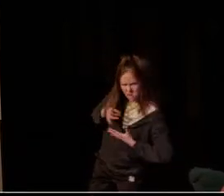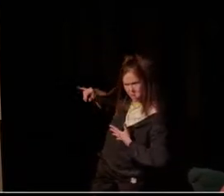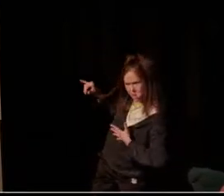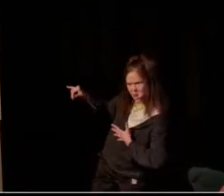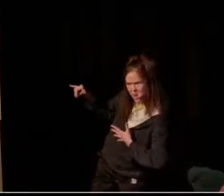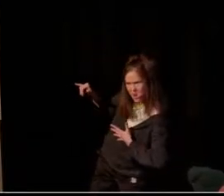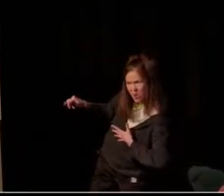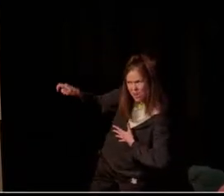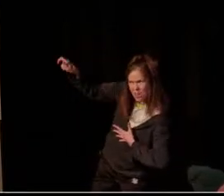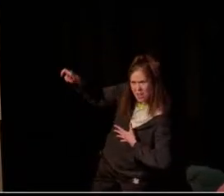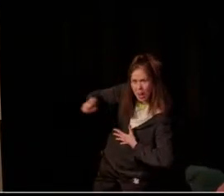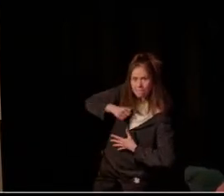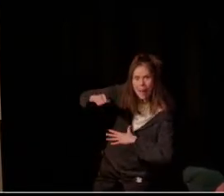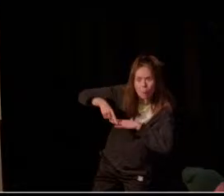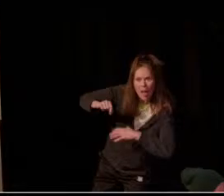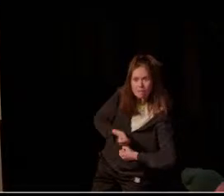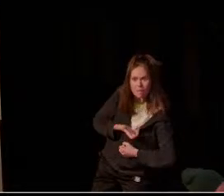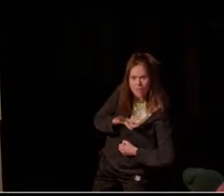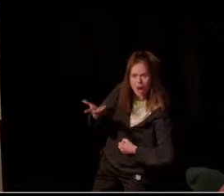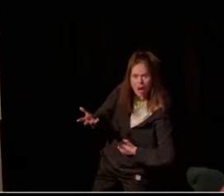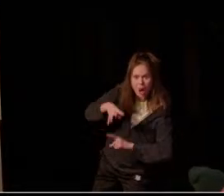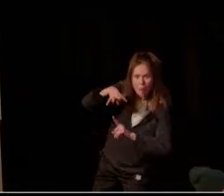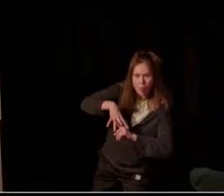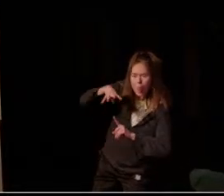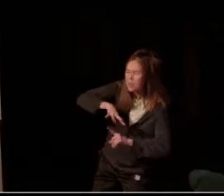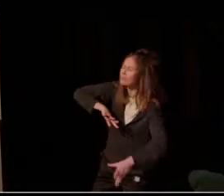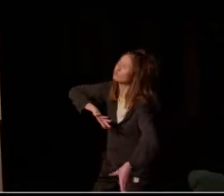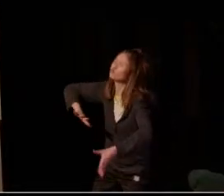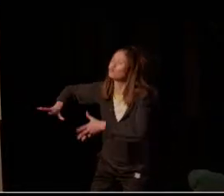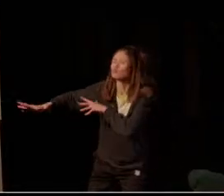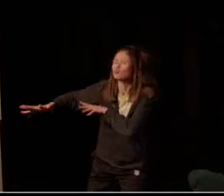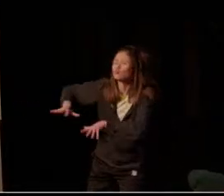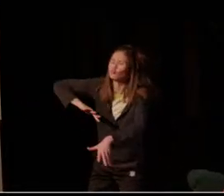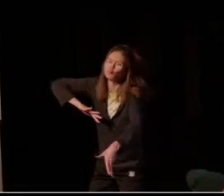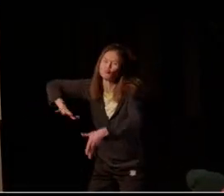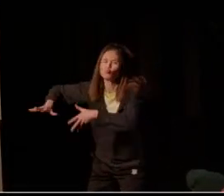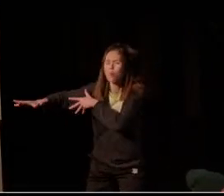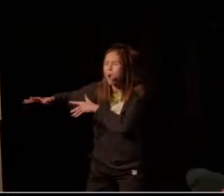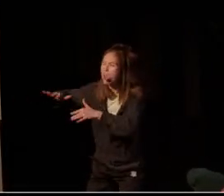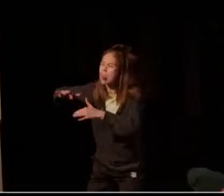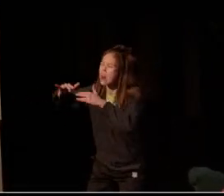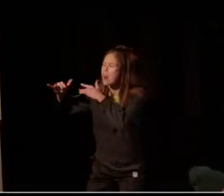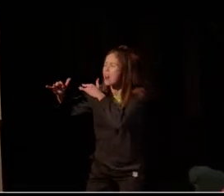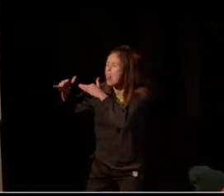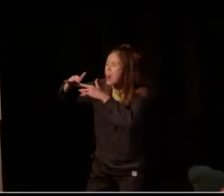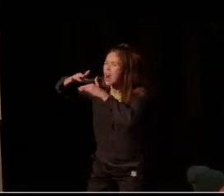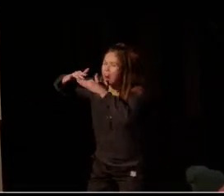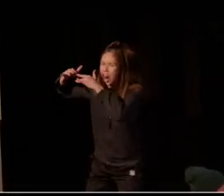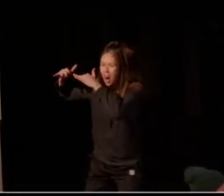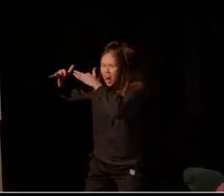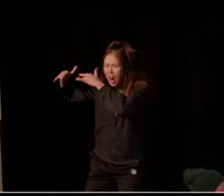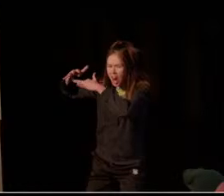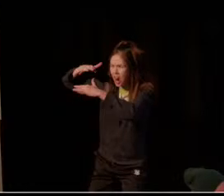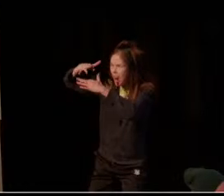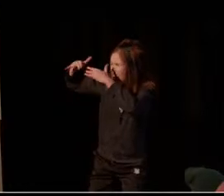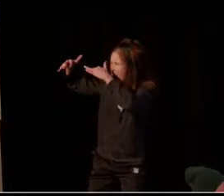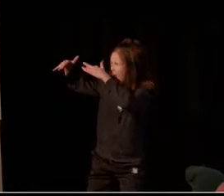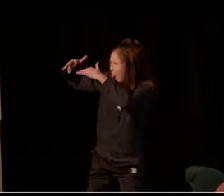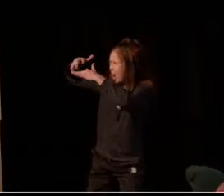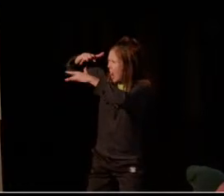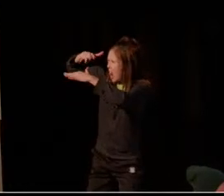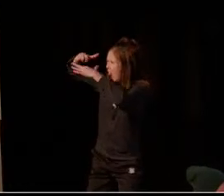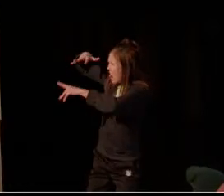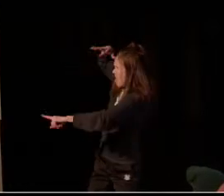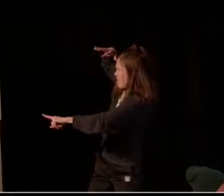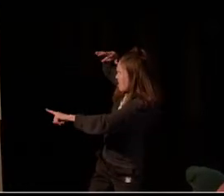entertainment may innocently play, and lack restraint from clean and chaste exuberant regard, and well become the